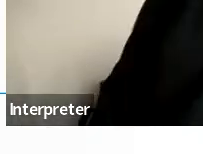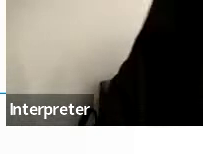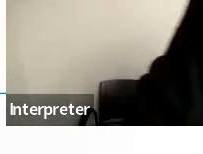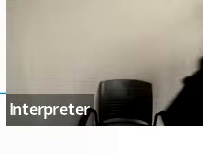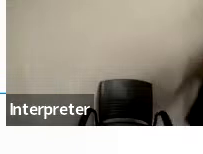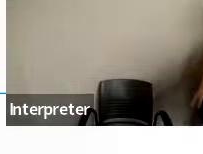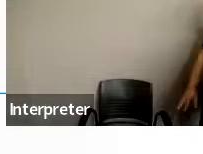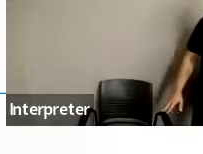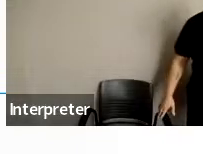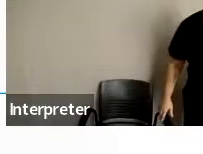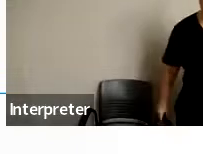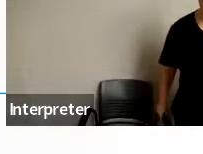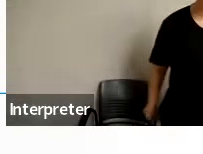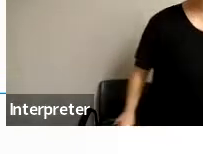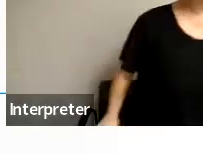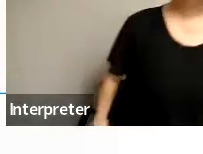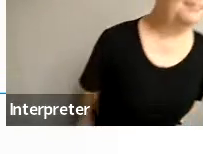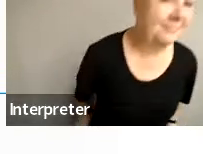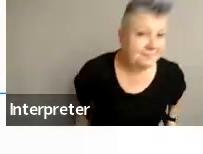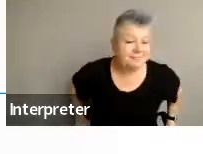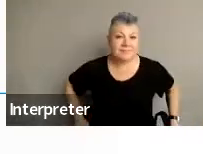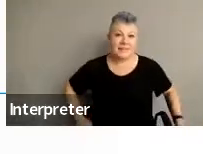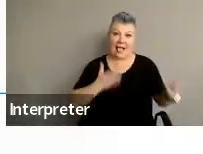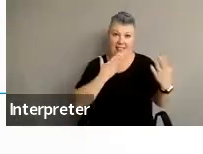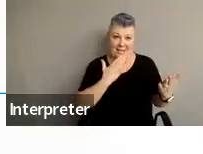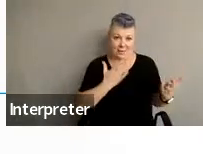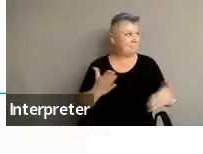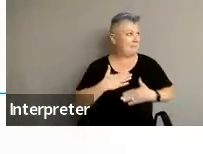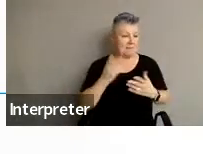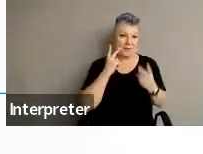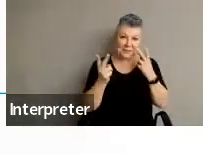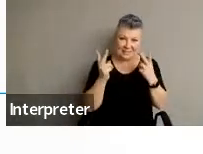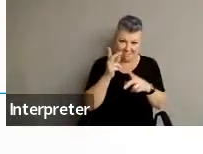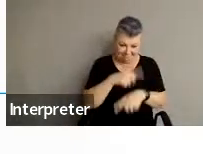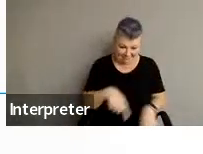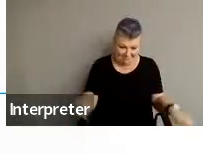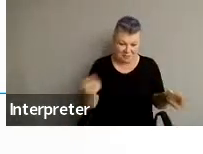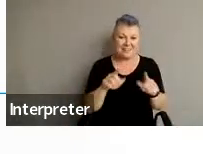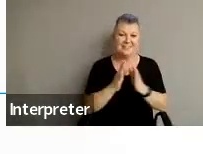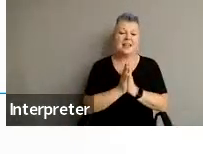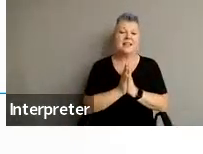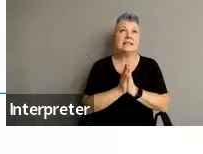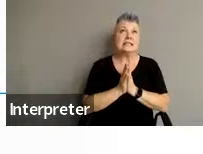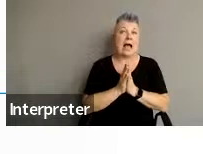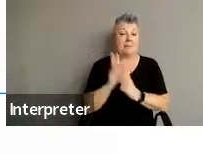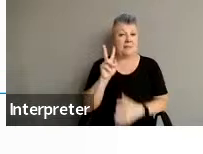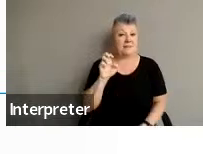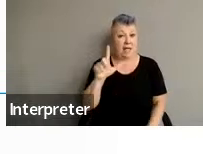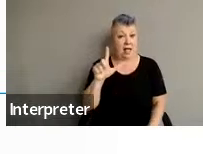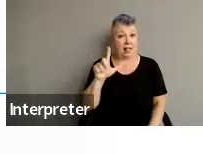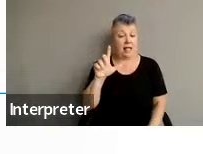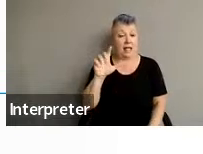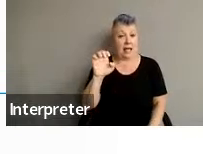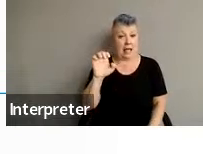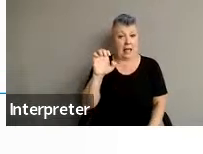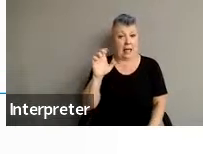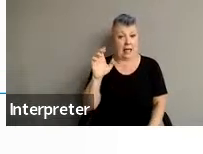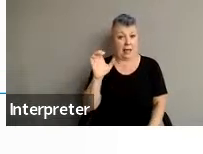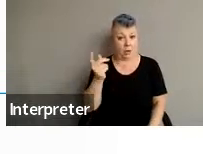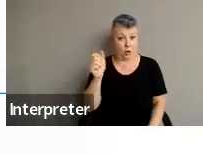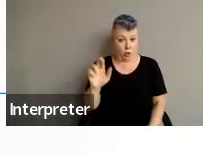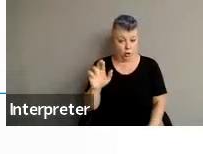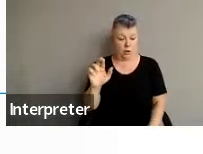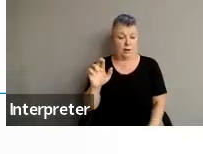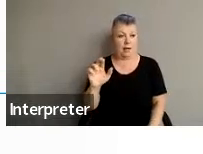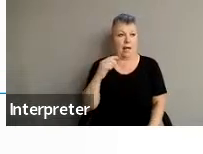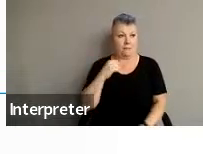Molly. Thank you. So glad to see everyone. So I'm Val Ecker. This is my 13th year with the district. I've been